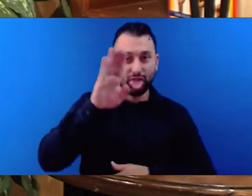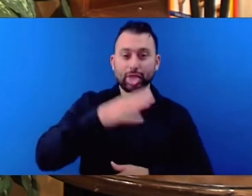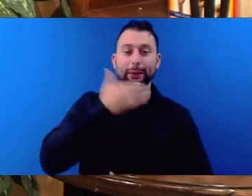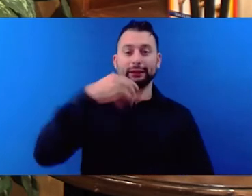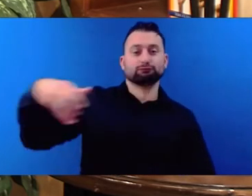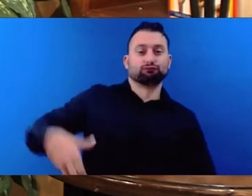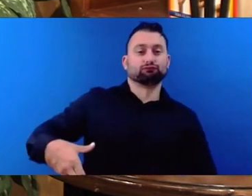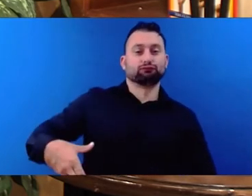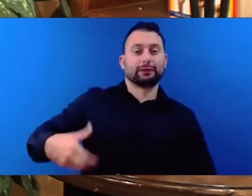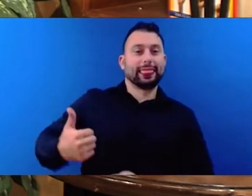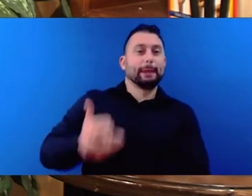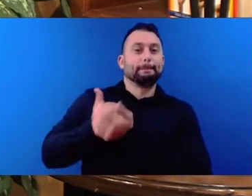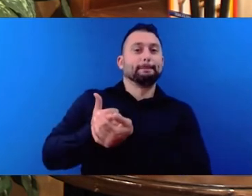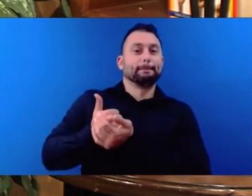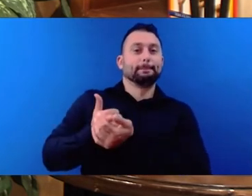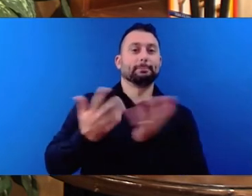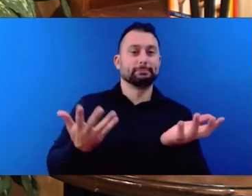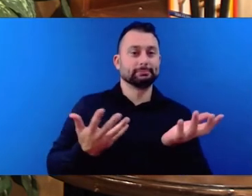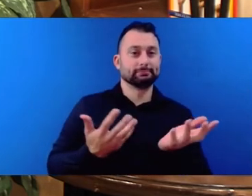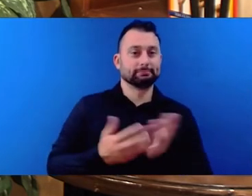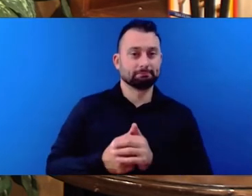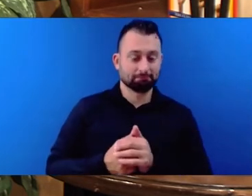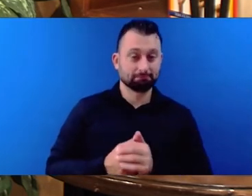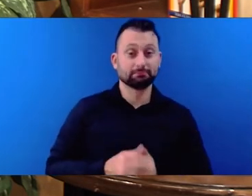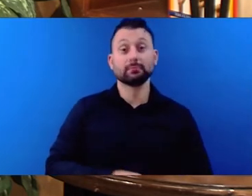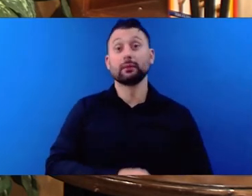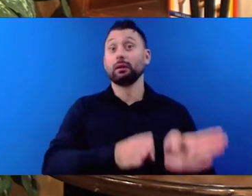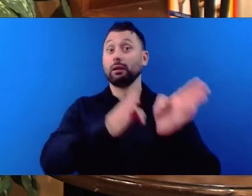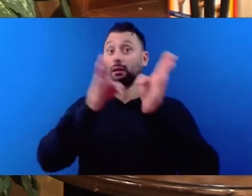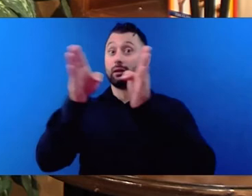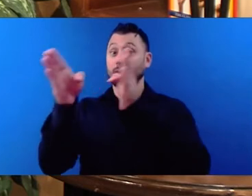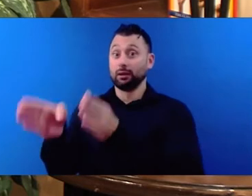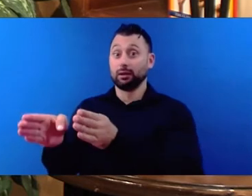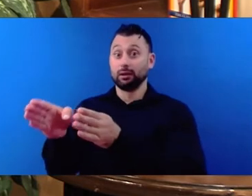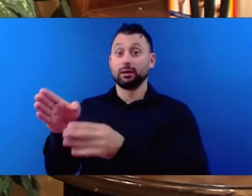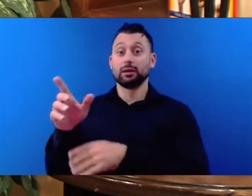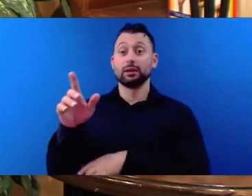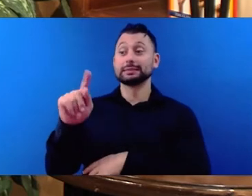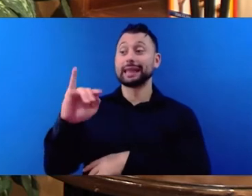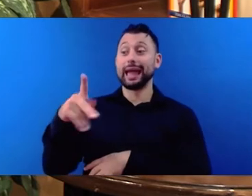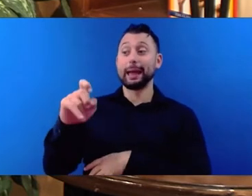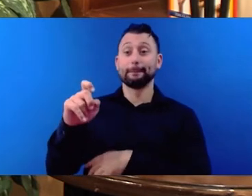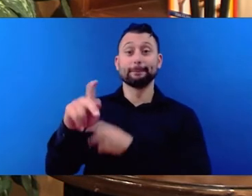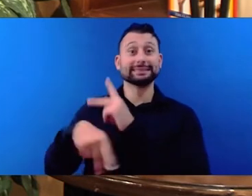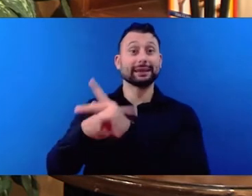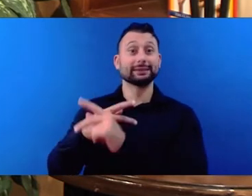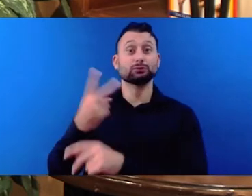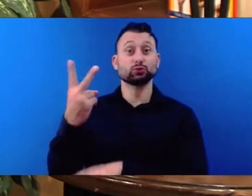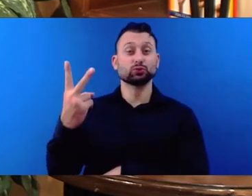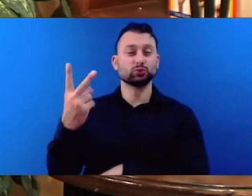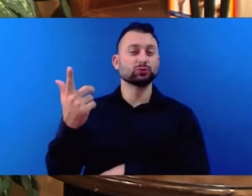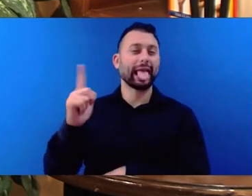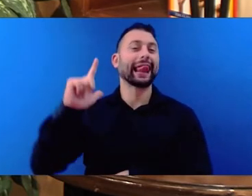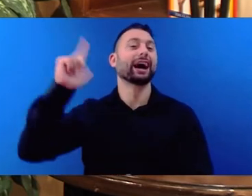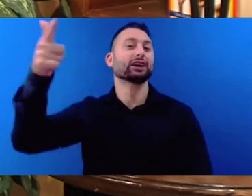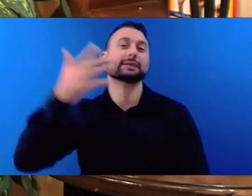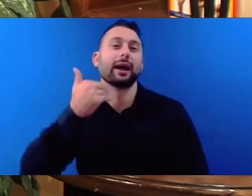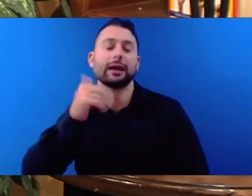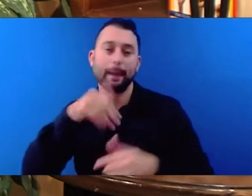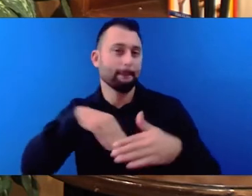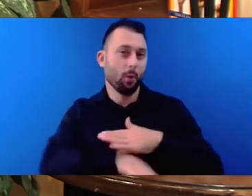really try to limit using insulin unless it's necessary. So the first step we